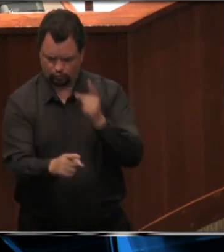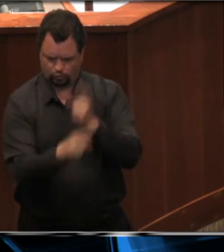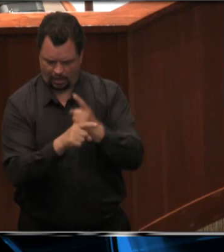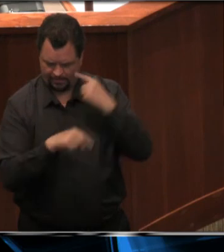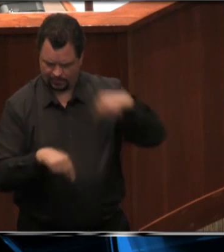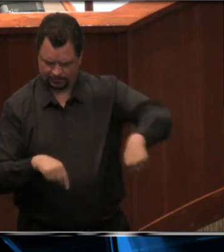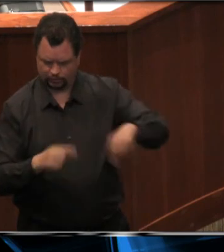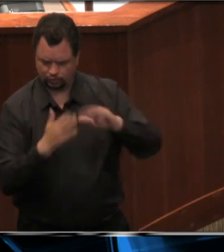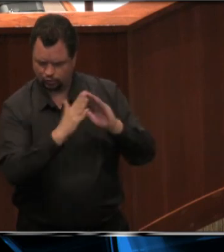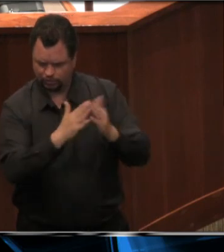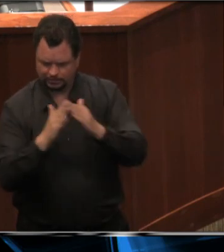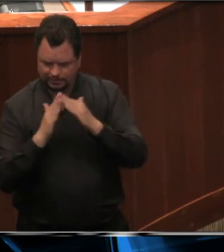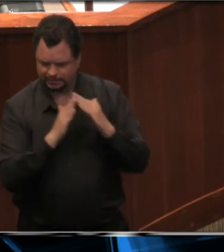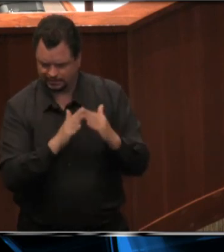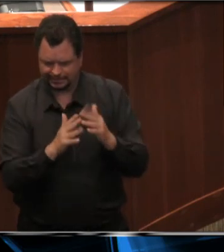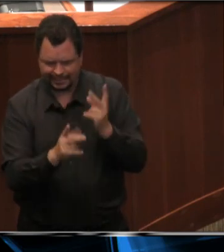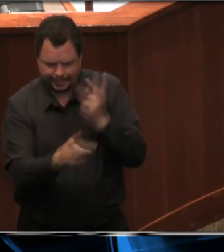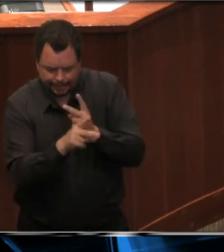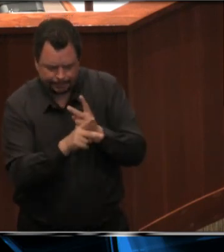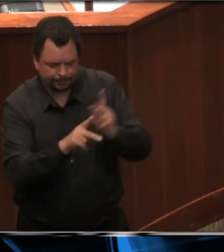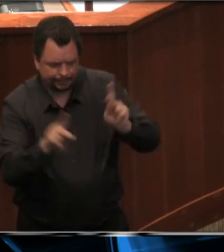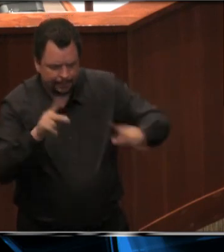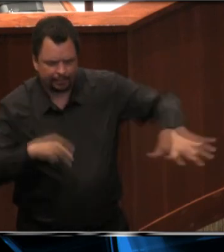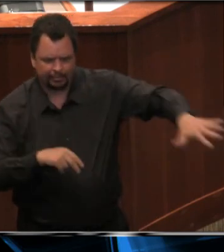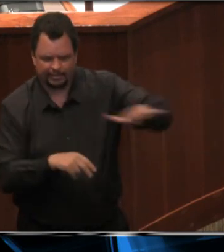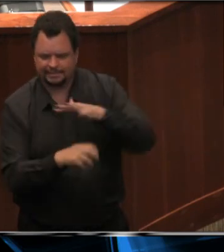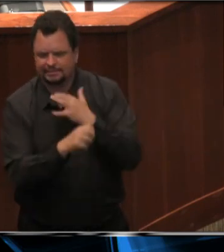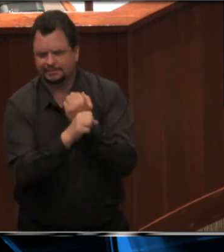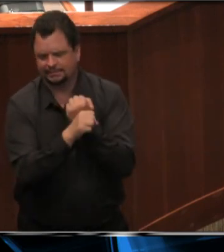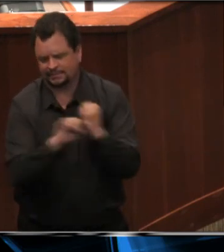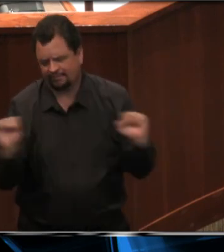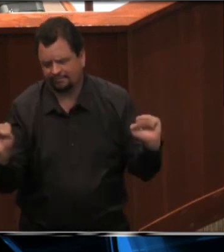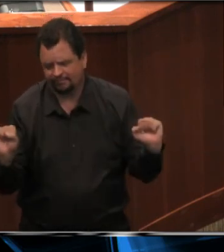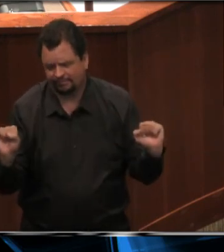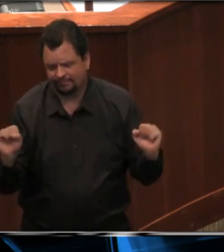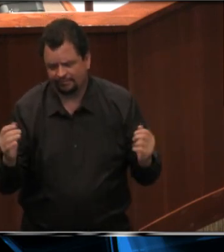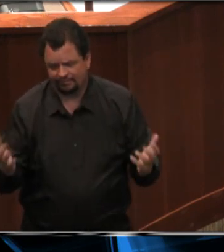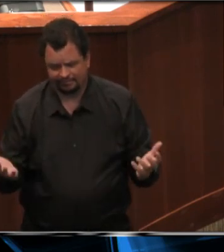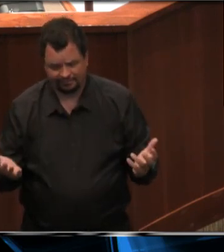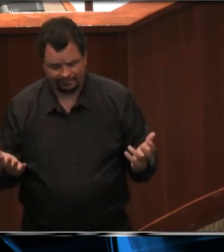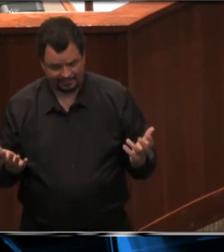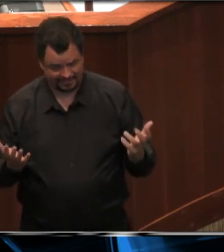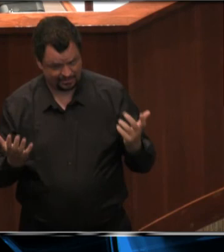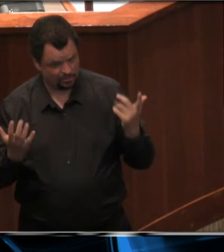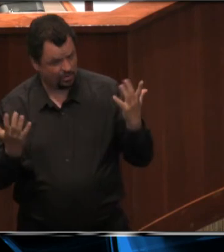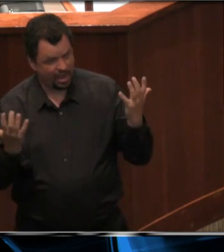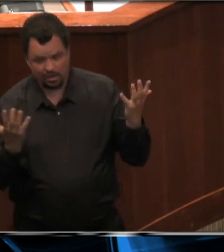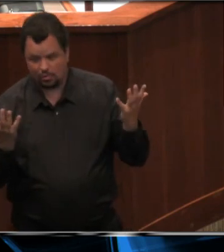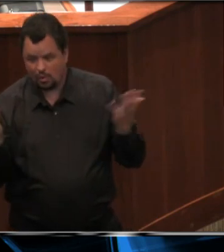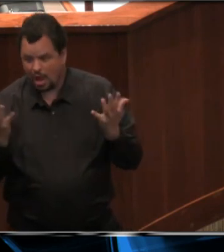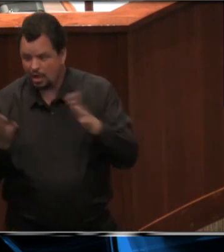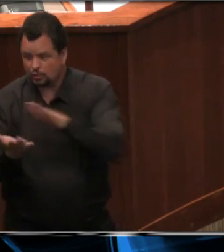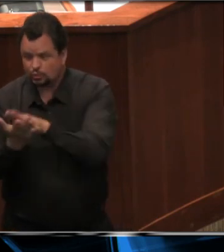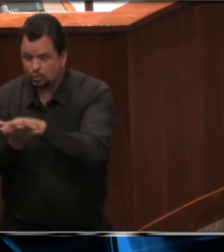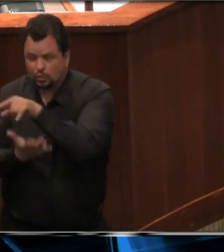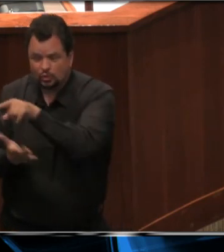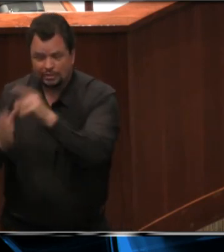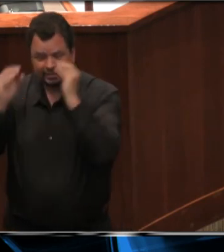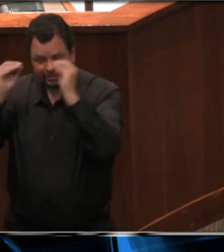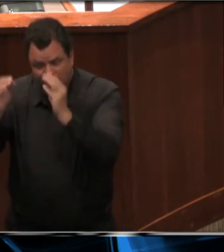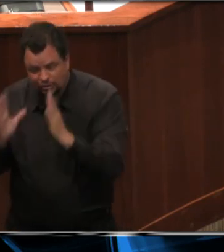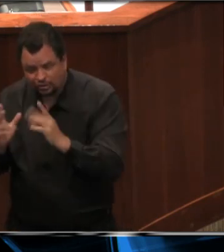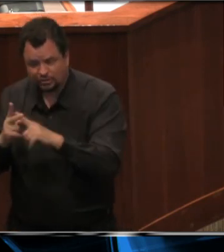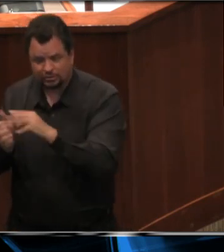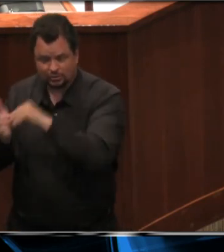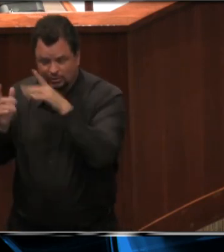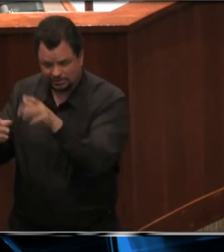us safe. And to echo everything that these school teachers have to say. I am a